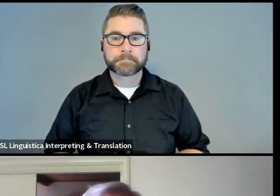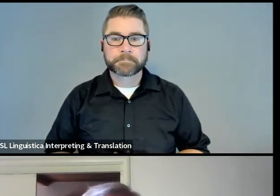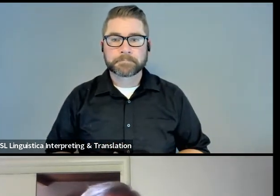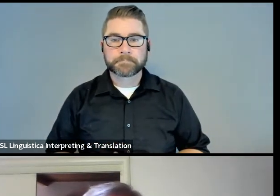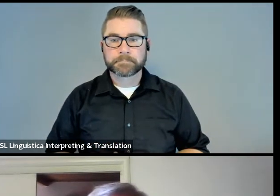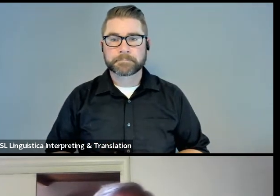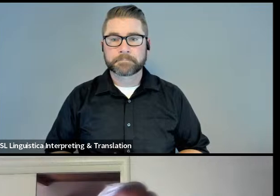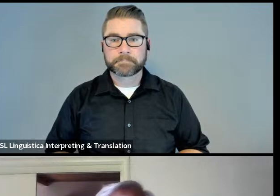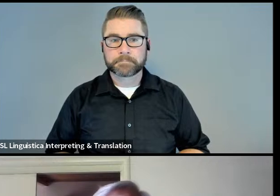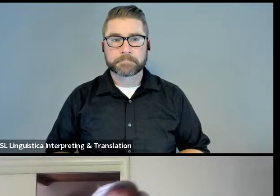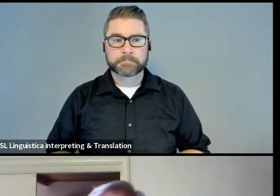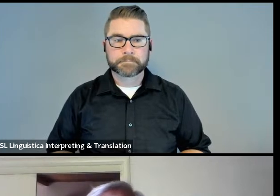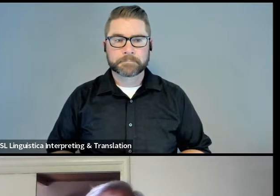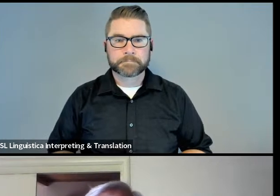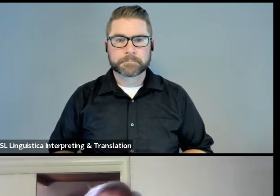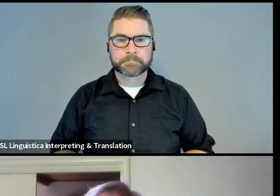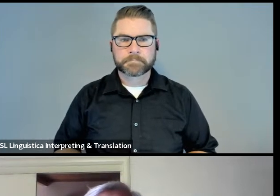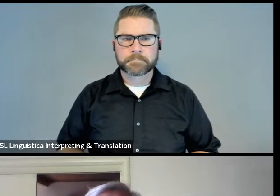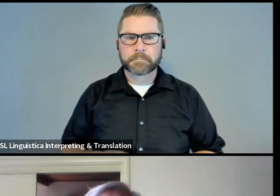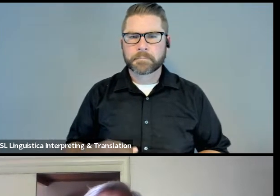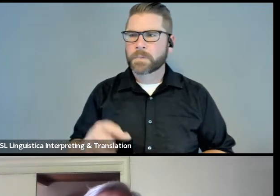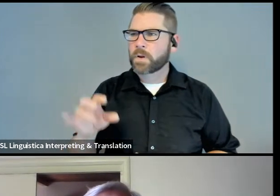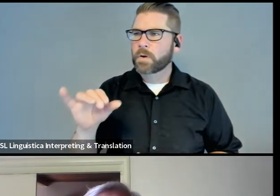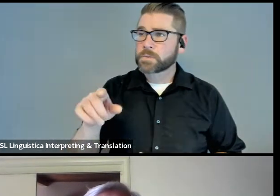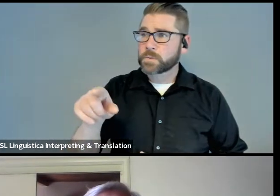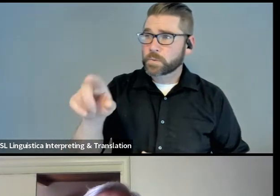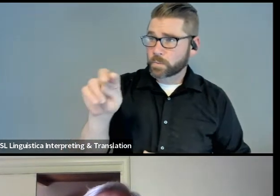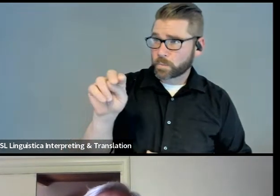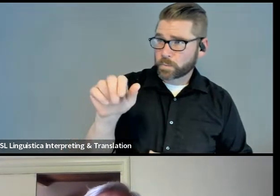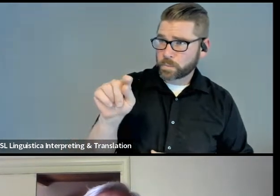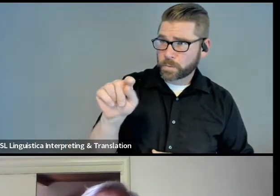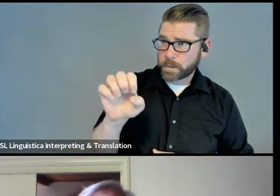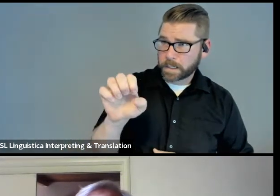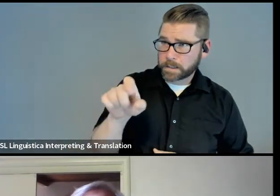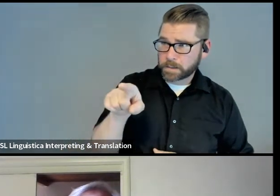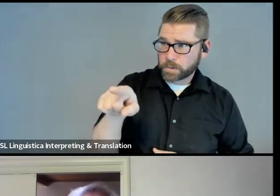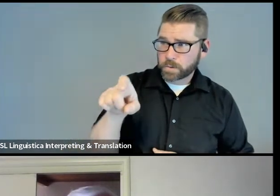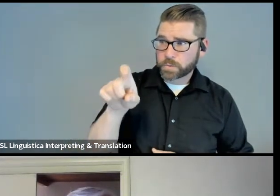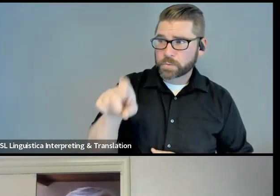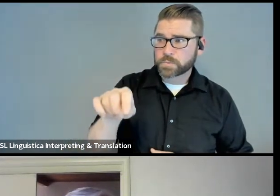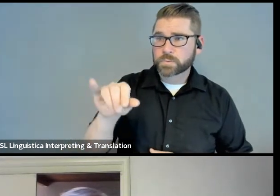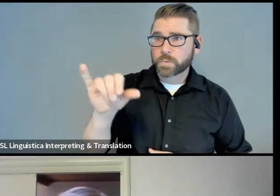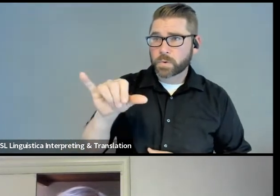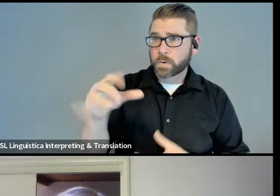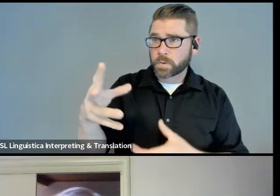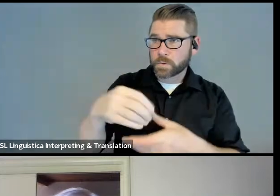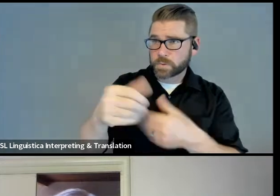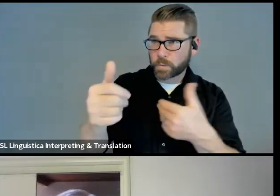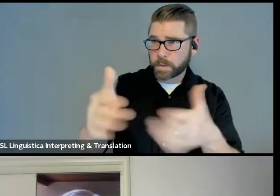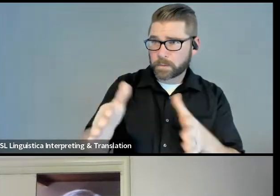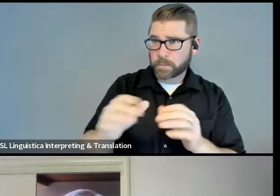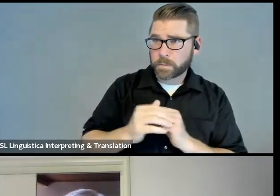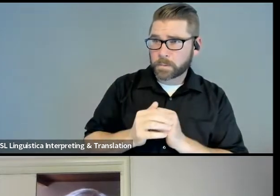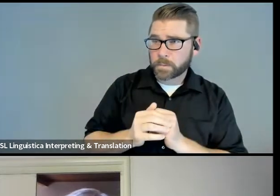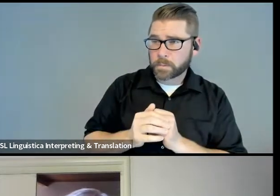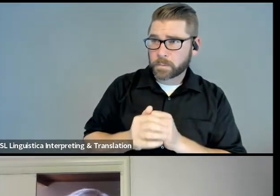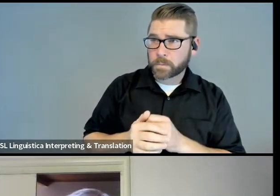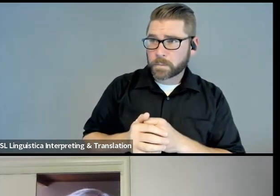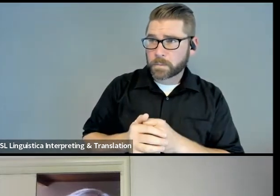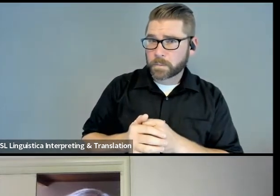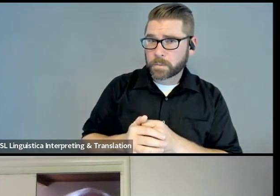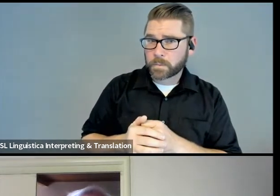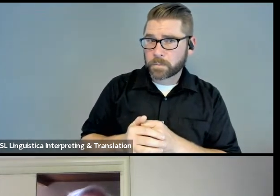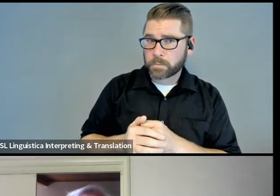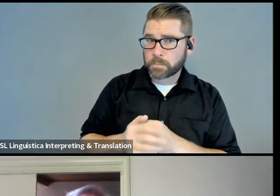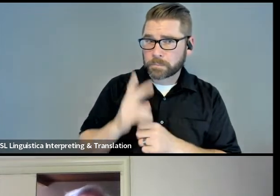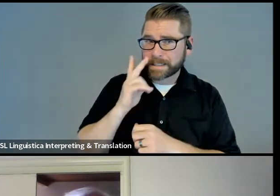And Nate, you should also be, let's see here, Nate, let me just go back. You should have a ping.